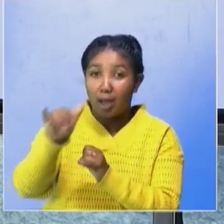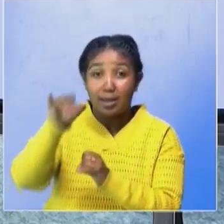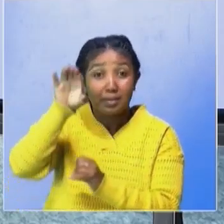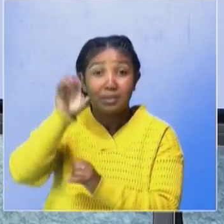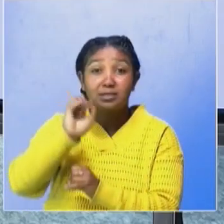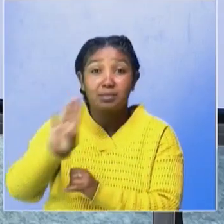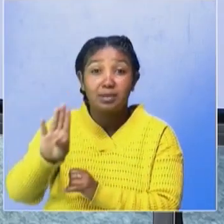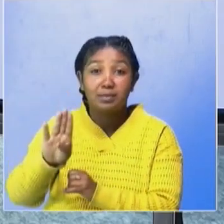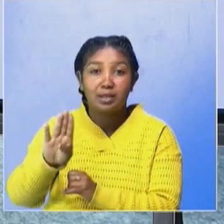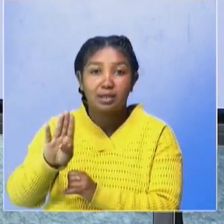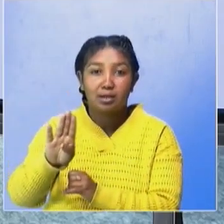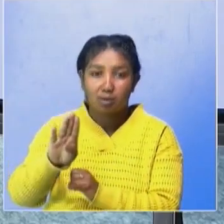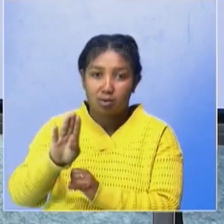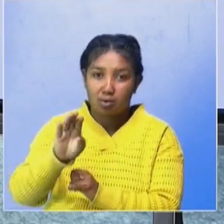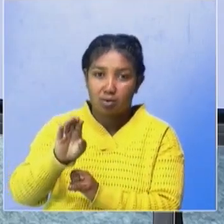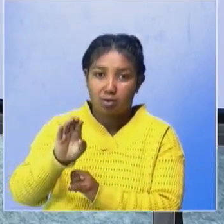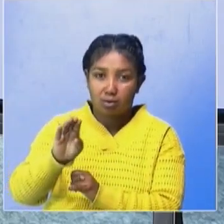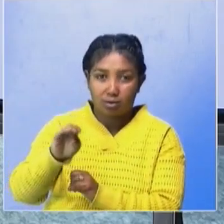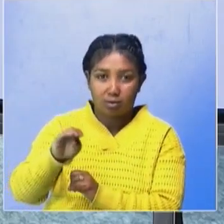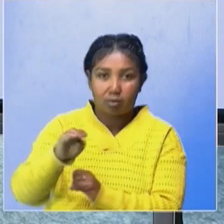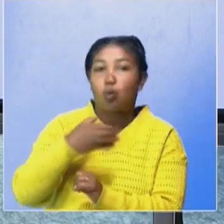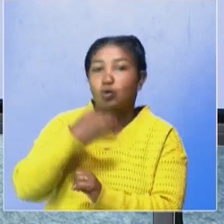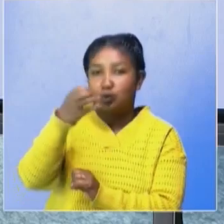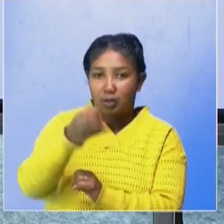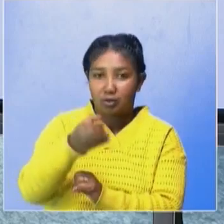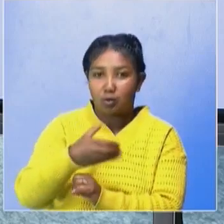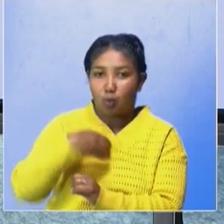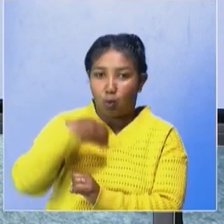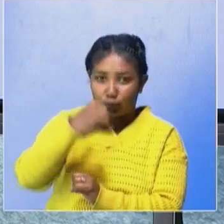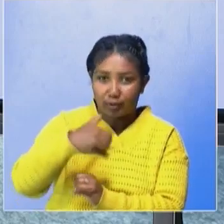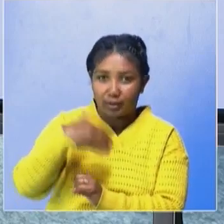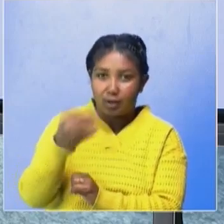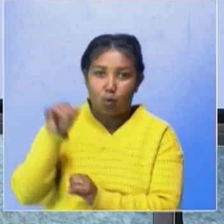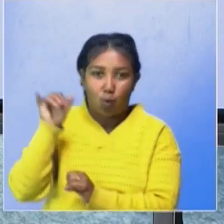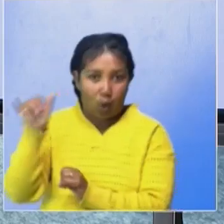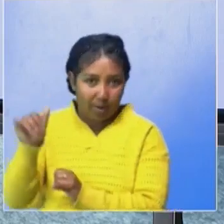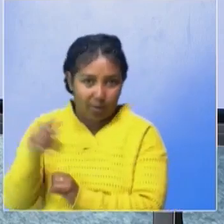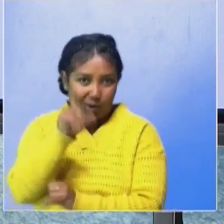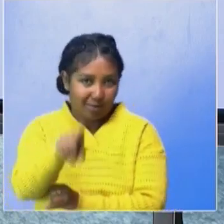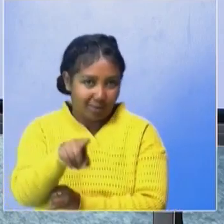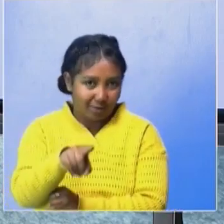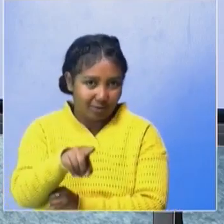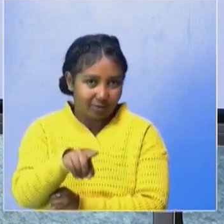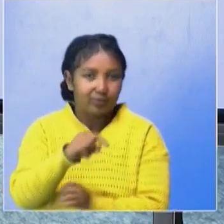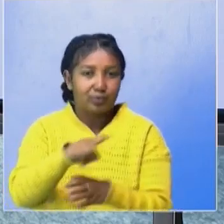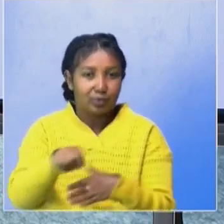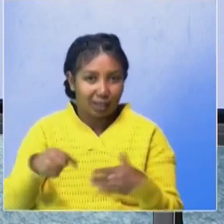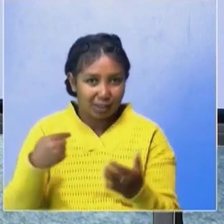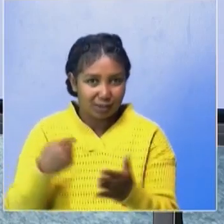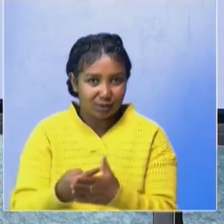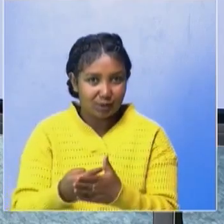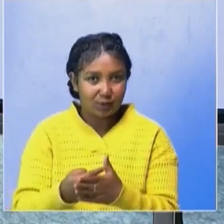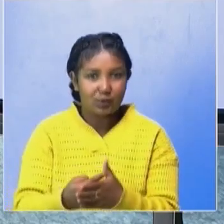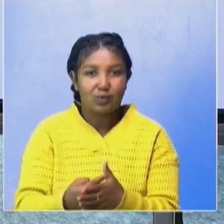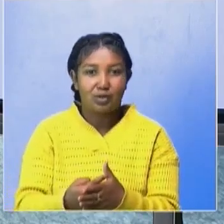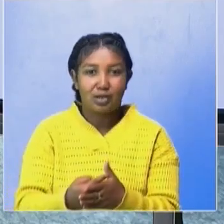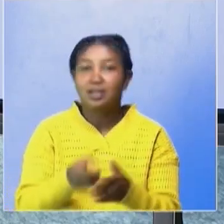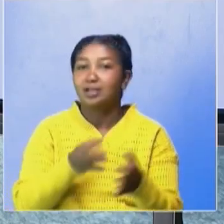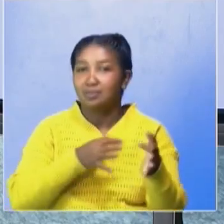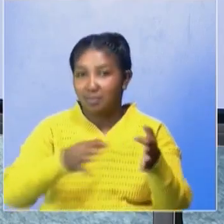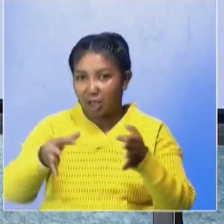be what? Consonant. It must be consonant. So let us